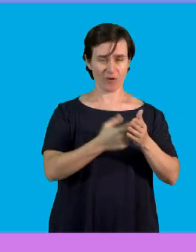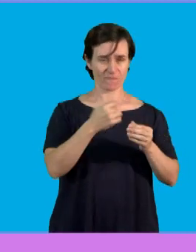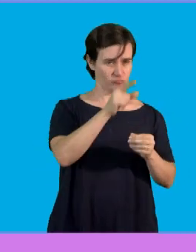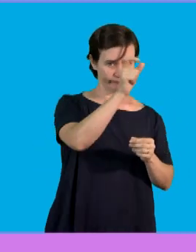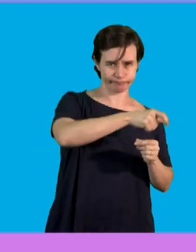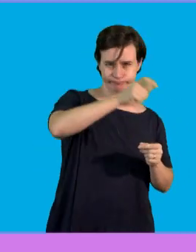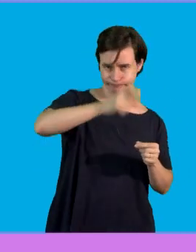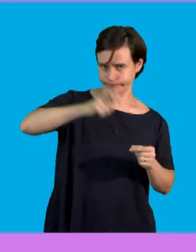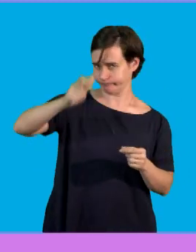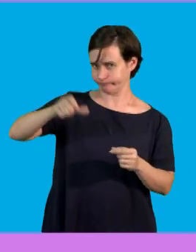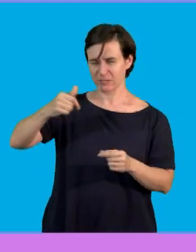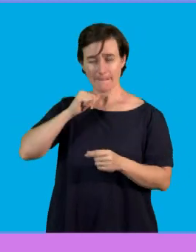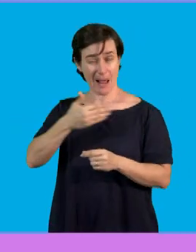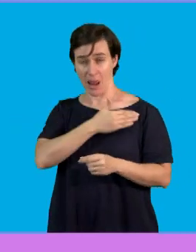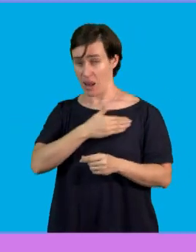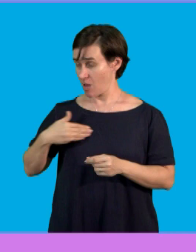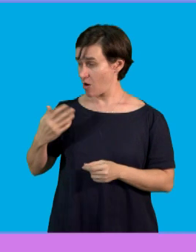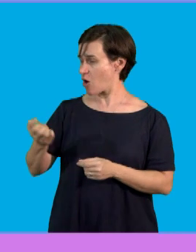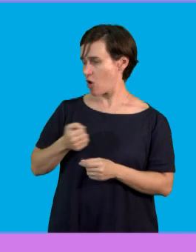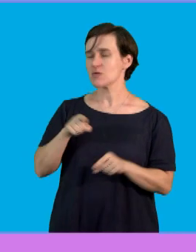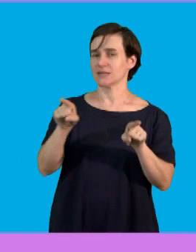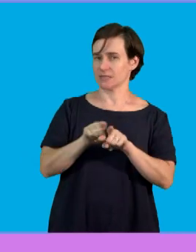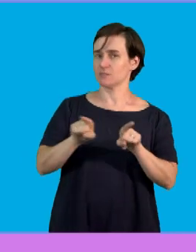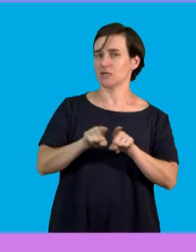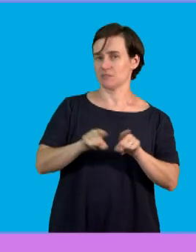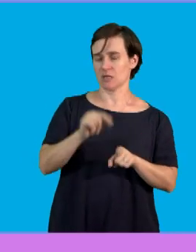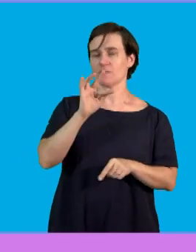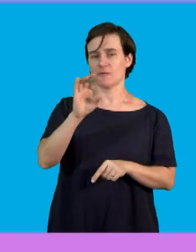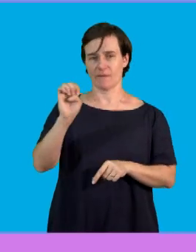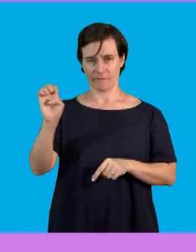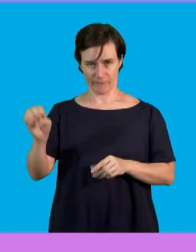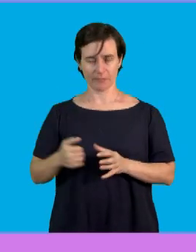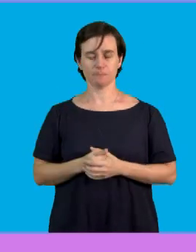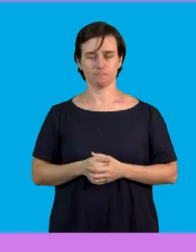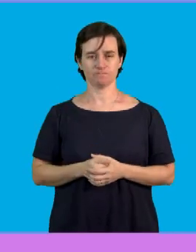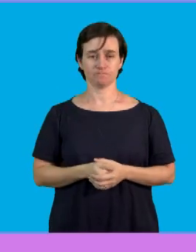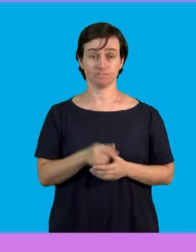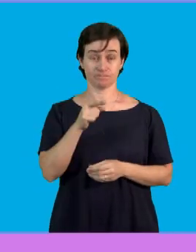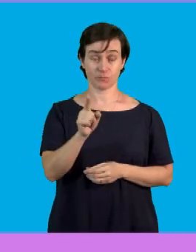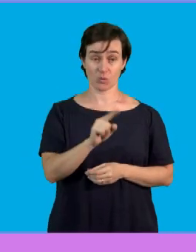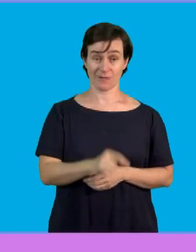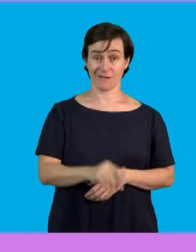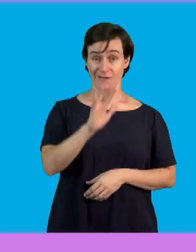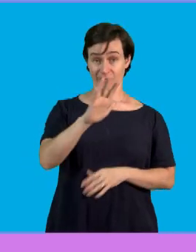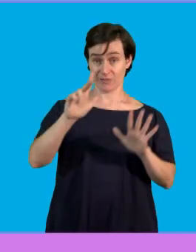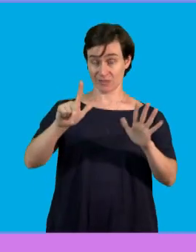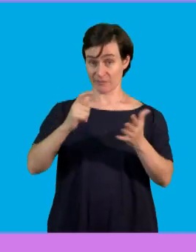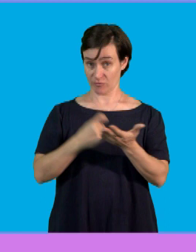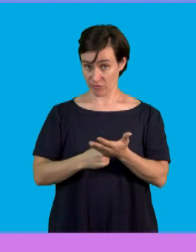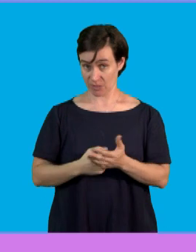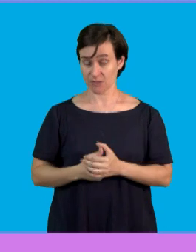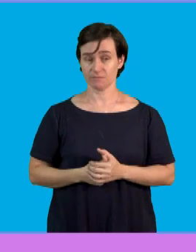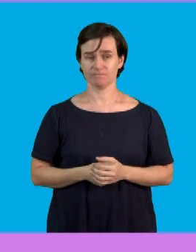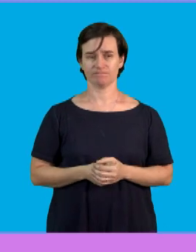all different periods that are given on the table. So we are given 57